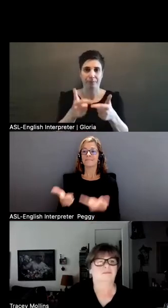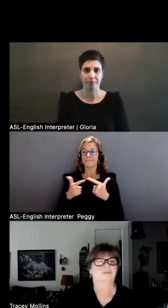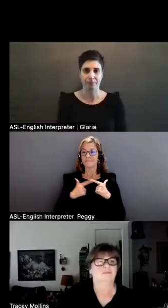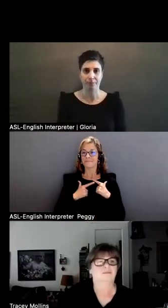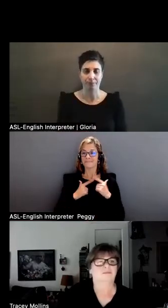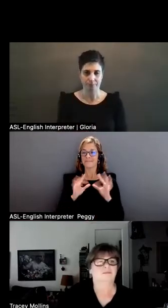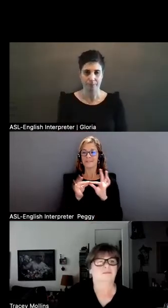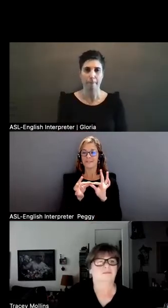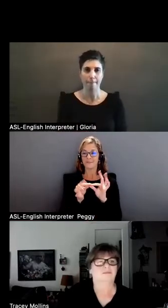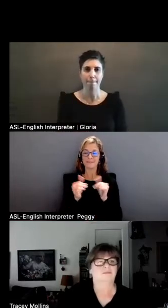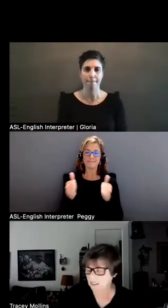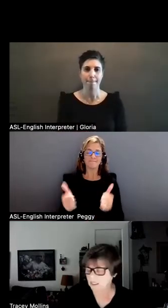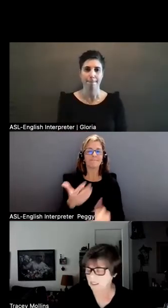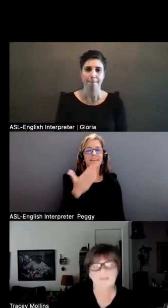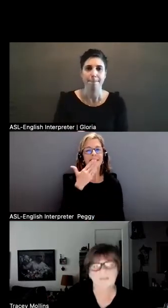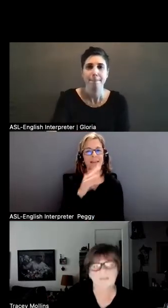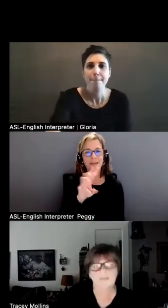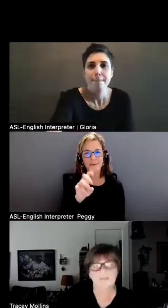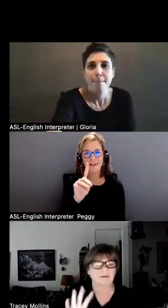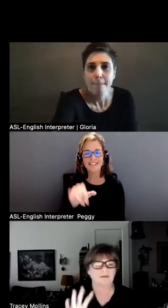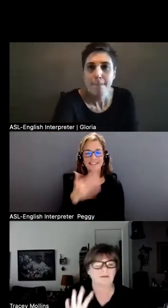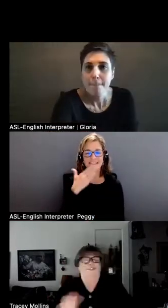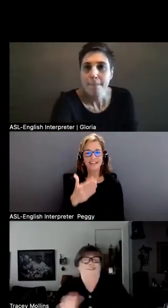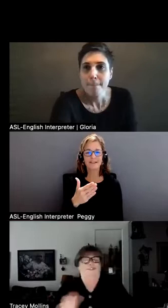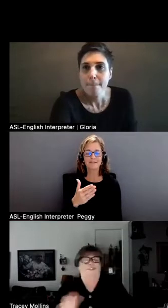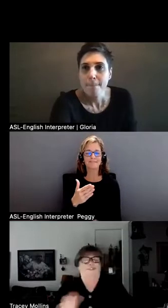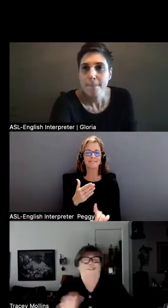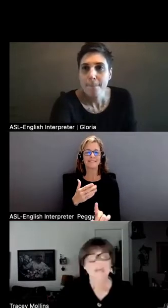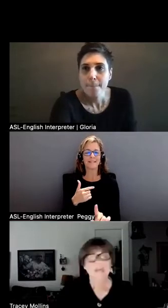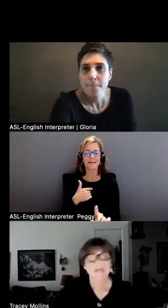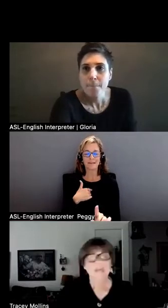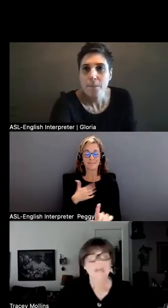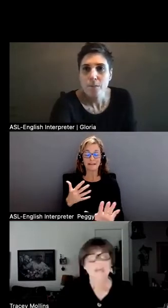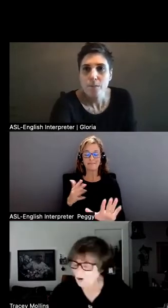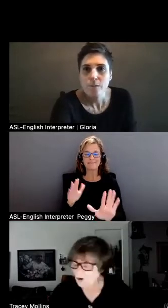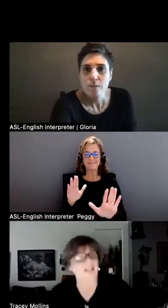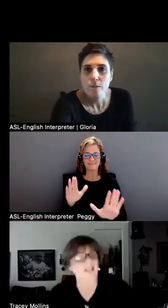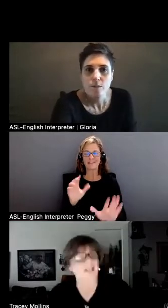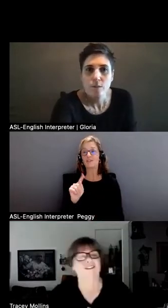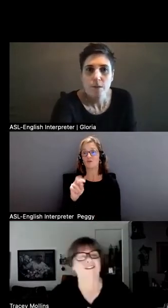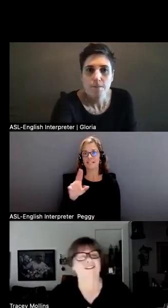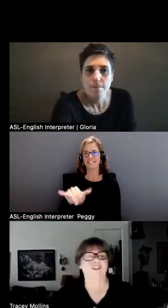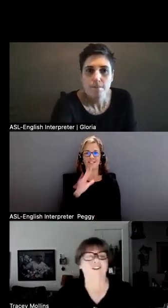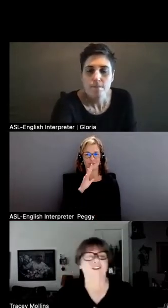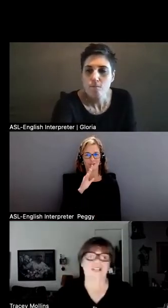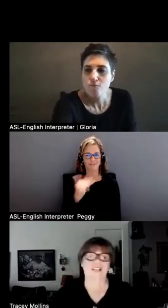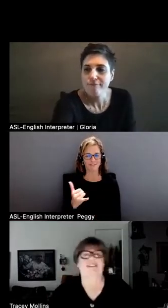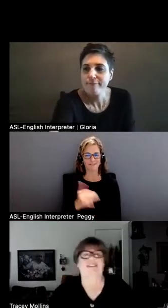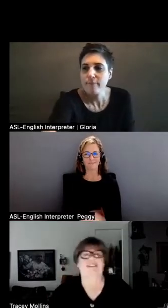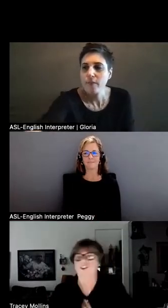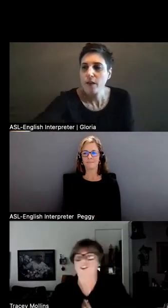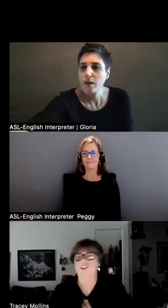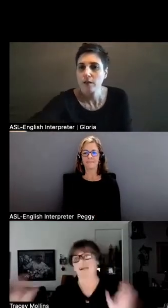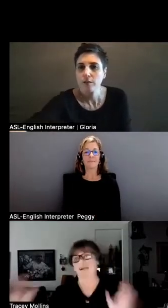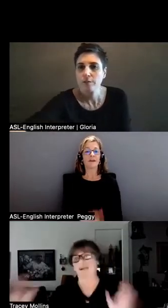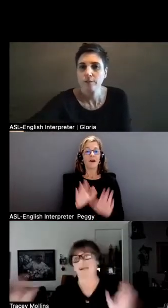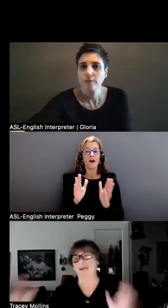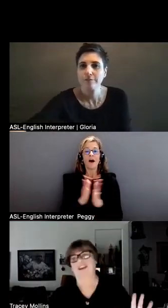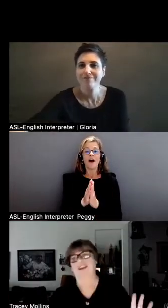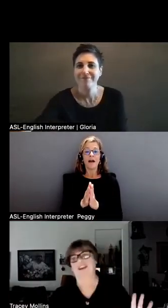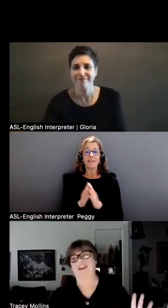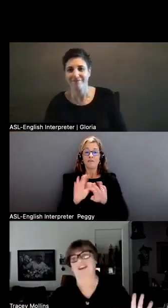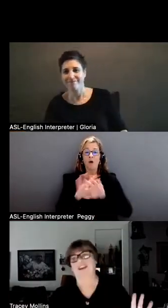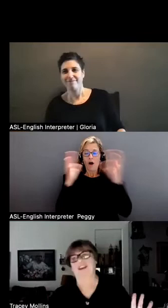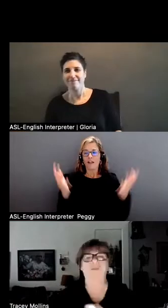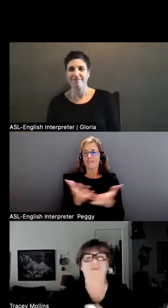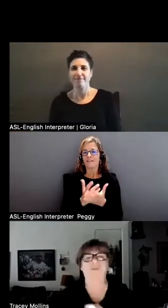great. Thanks so much, Wendy. Sorry, I don't, anyway. Okay, so yes, and here's our big thank you